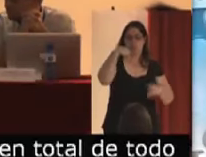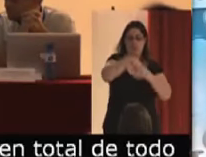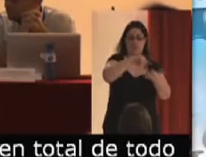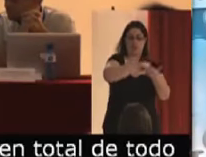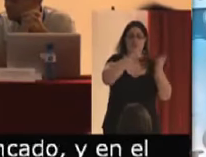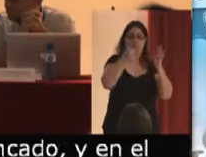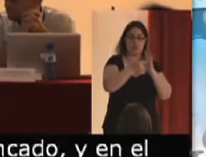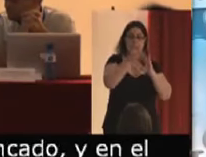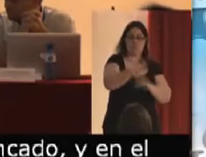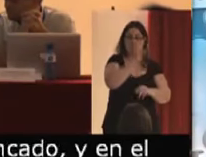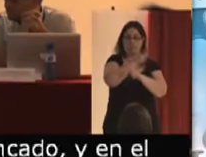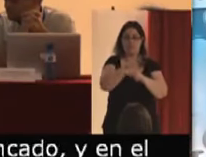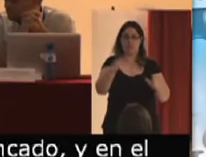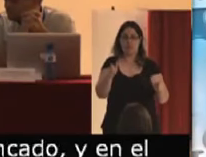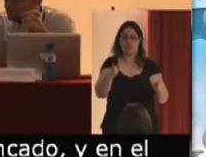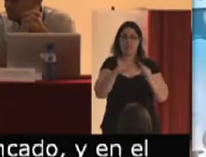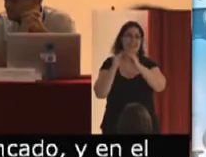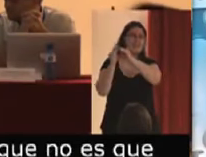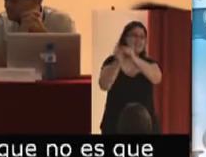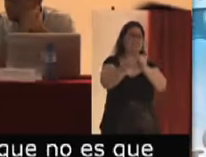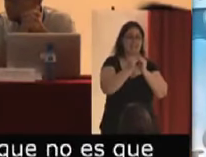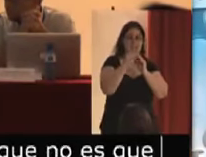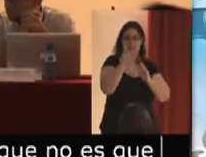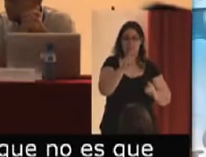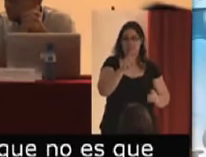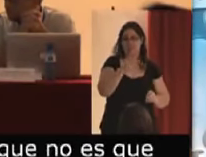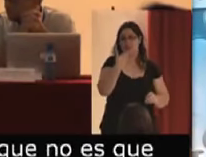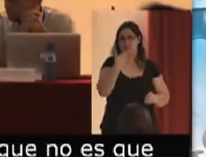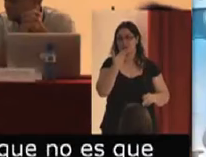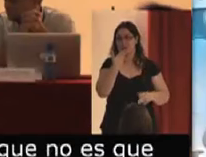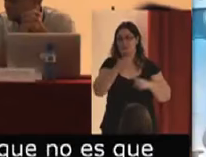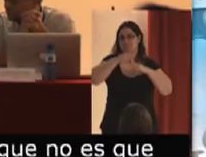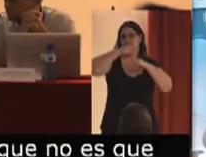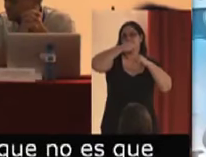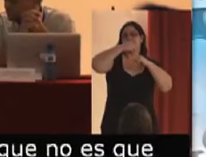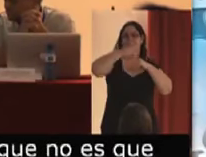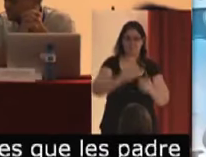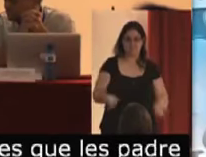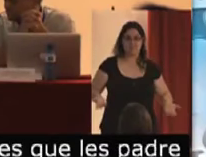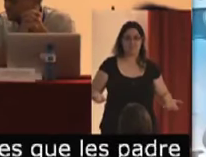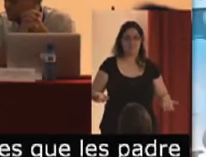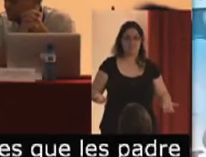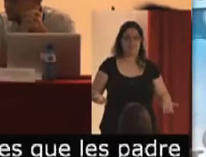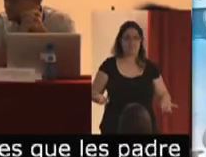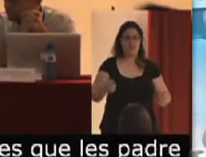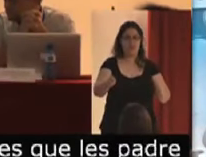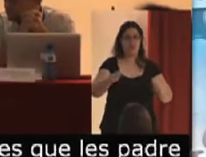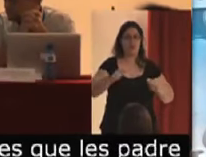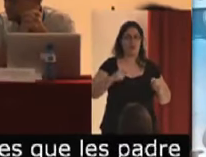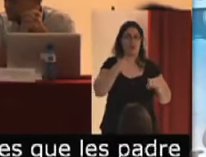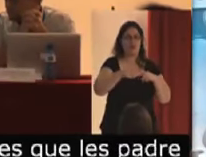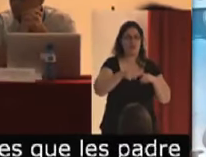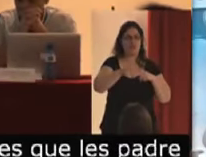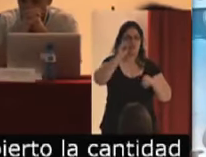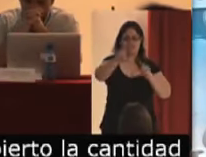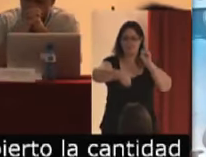in mind the whole goal is very complicated, and the problem is not whether it's in the standard, but it's the fact that it's at the head of the